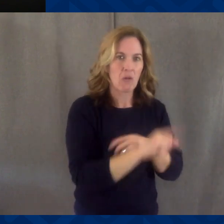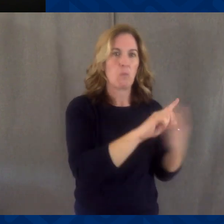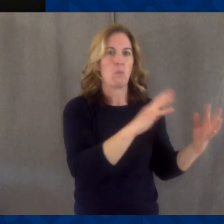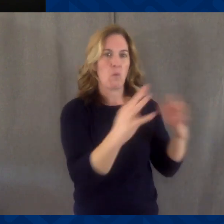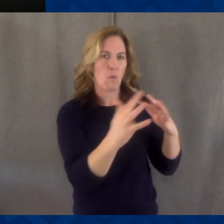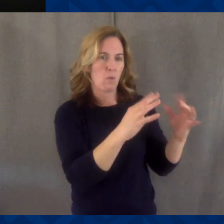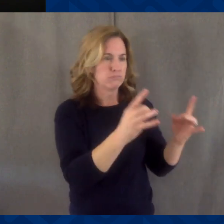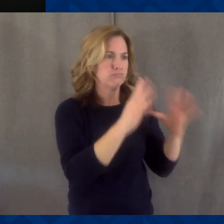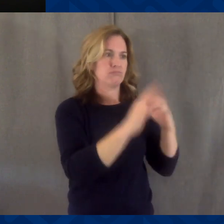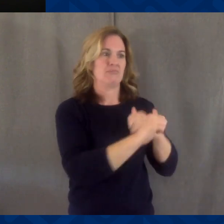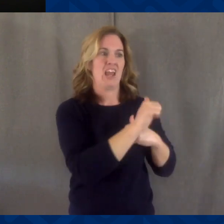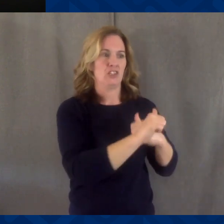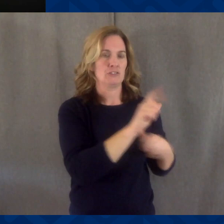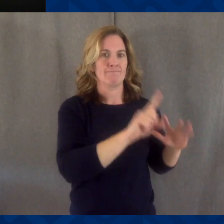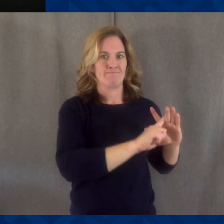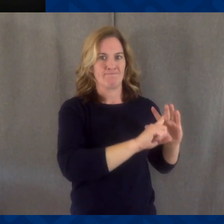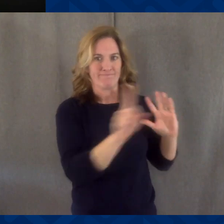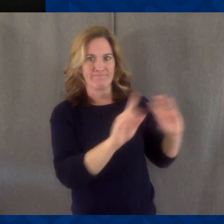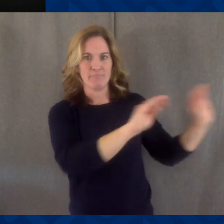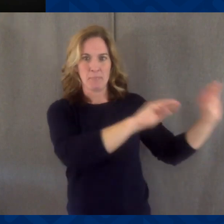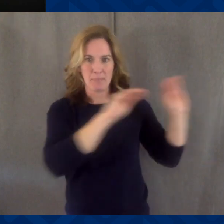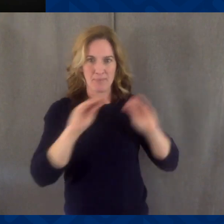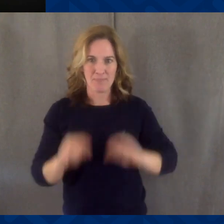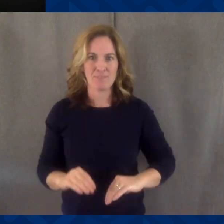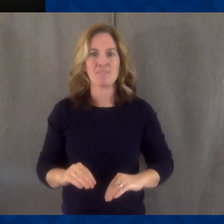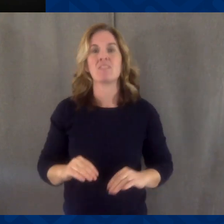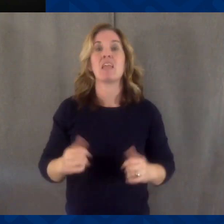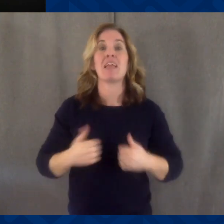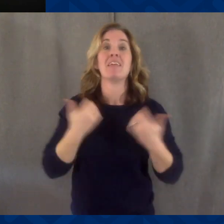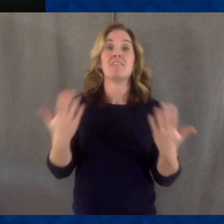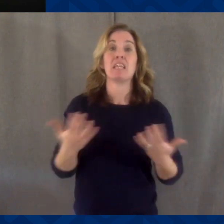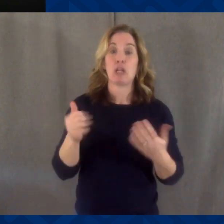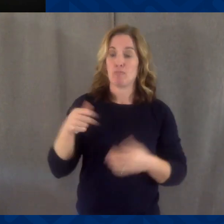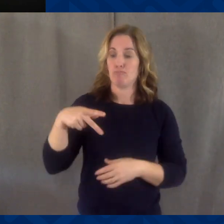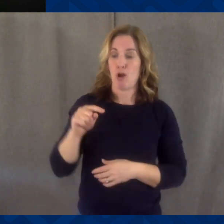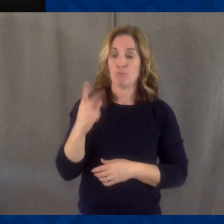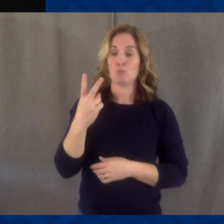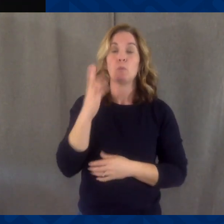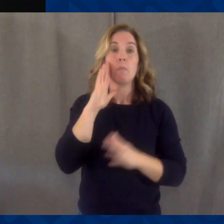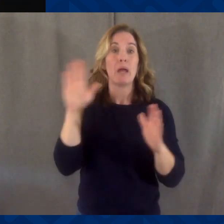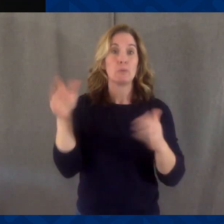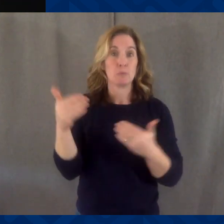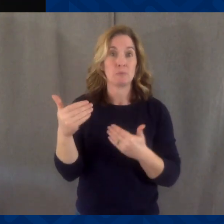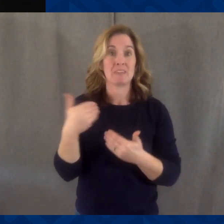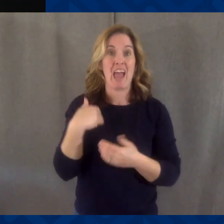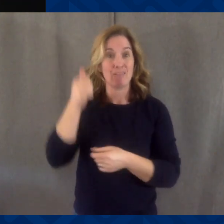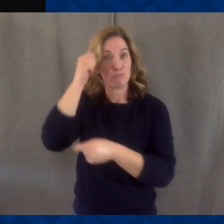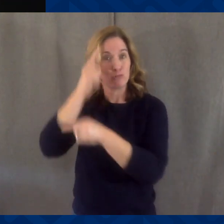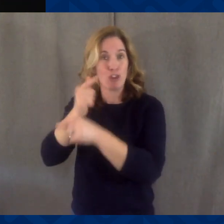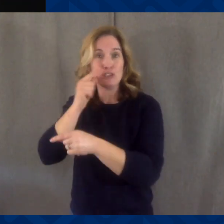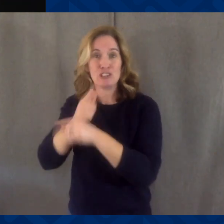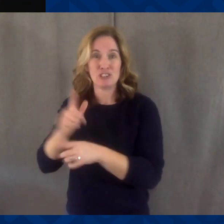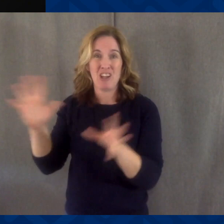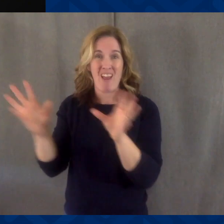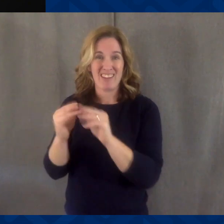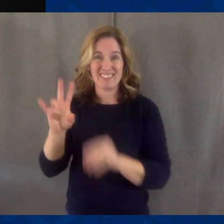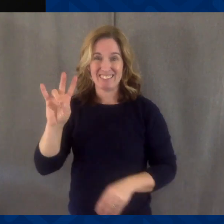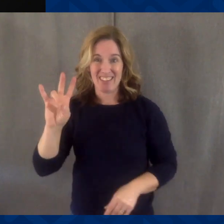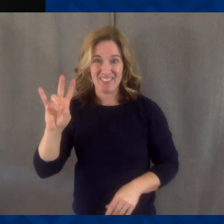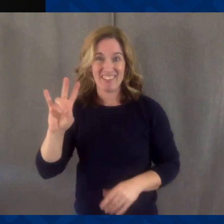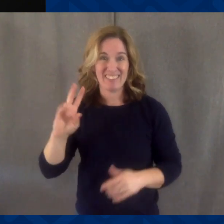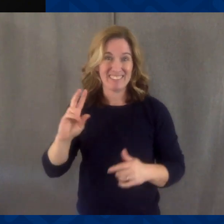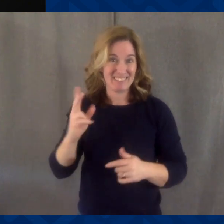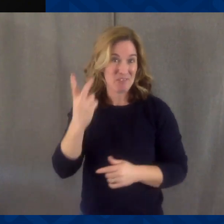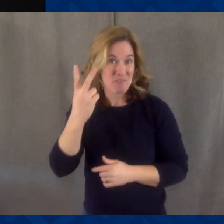along with his seven siblings, lived in a two-bedroom apartment here in Columbus. And one day after practice, Kay let